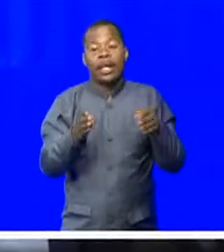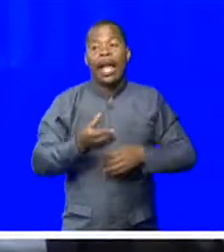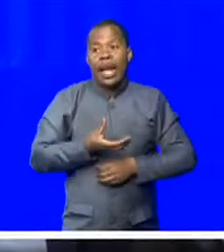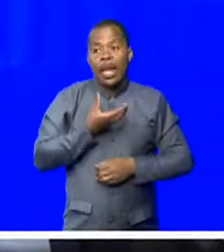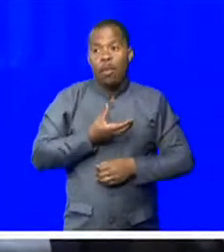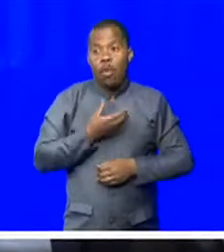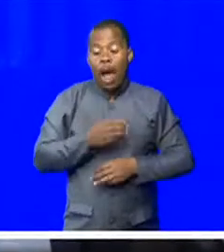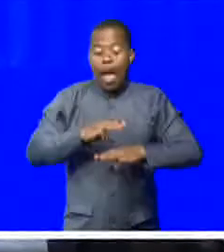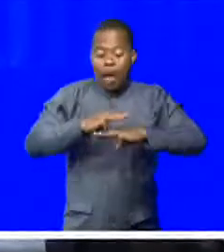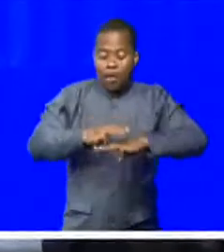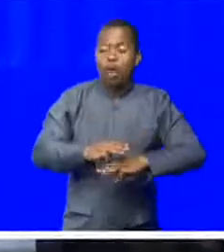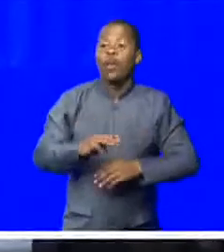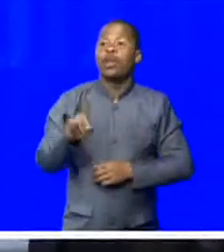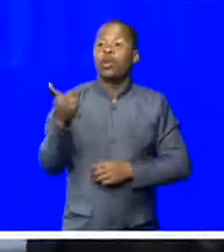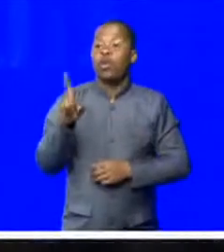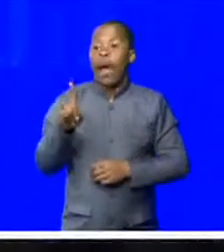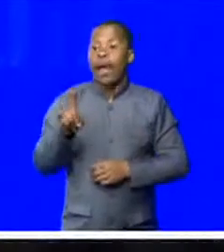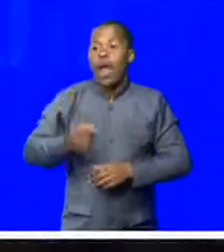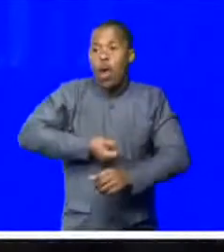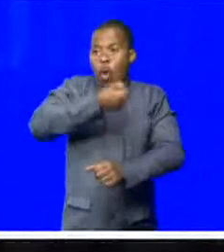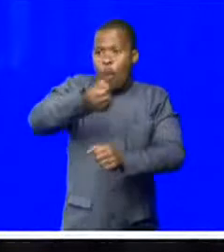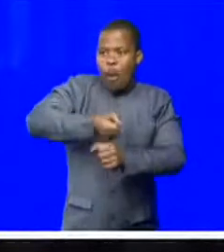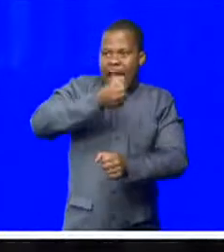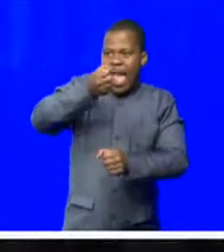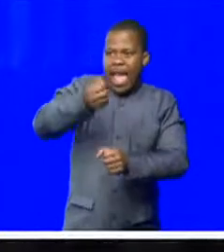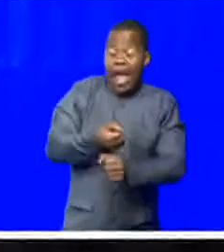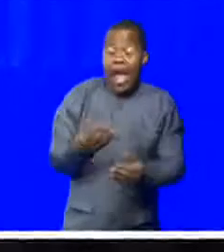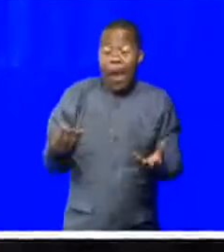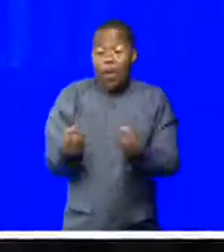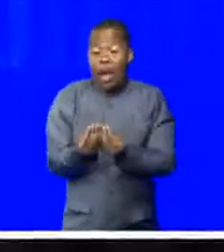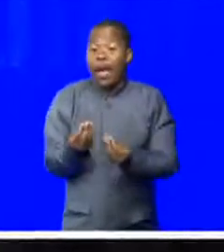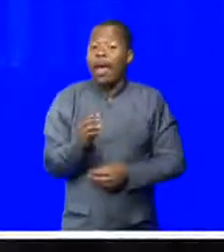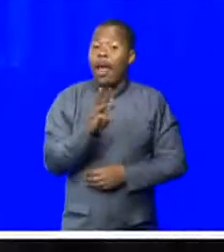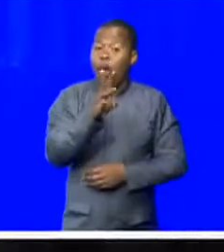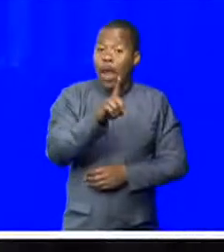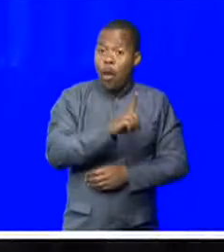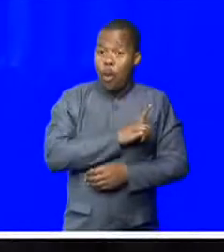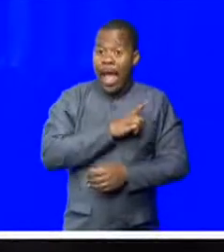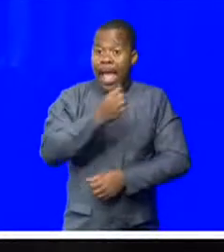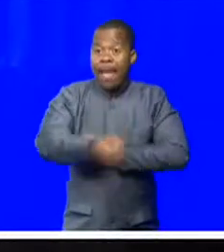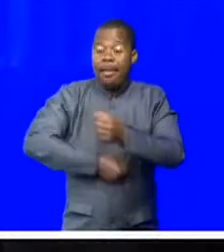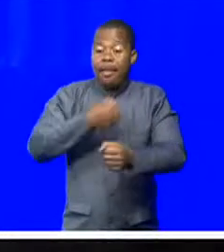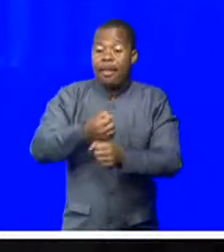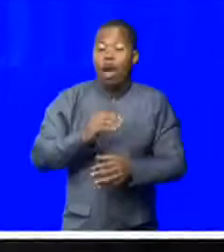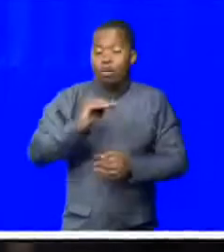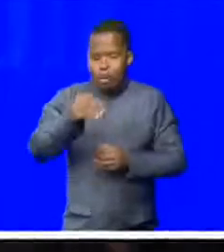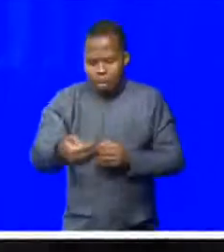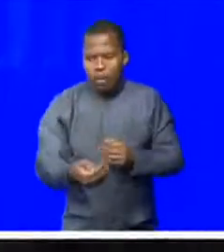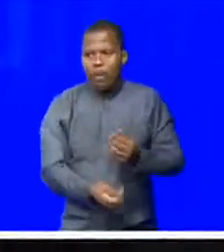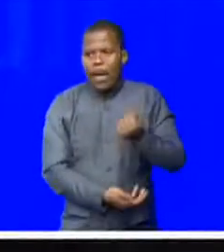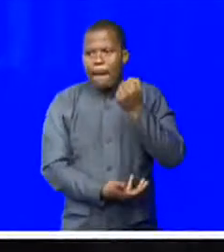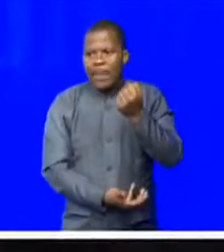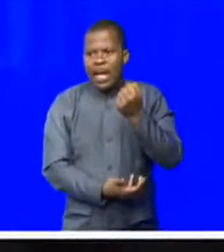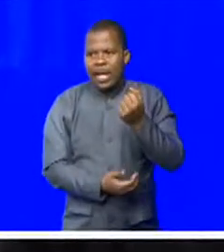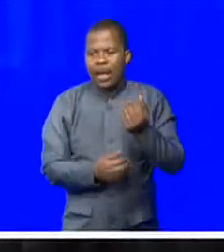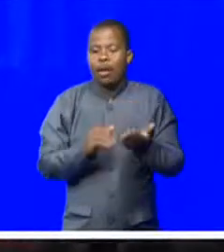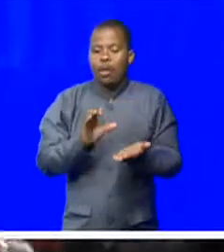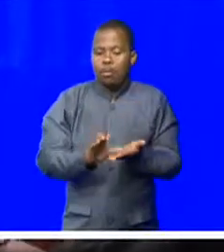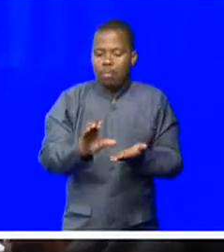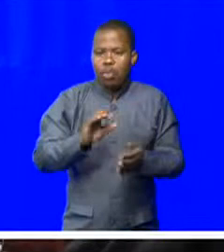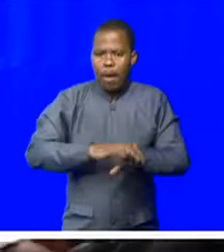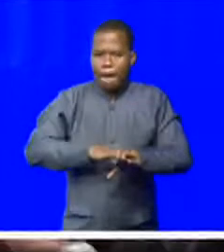Youth Affairs on the debate of the ministry's first quarter performance report for the financial year